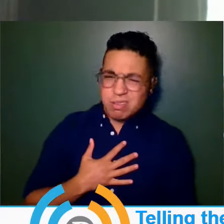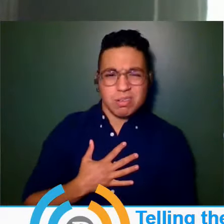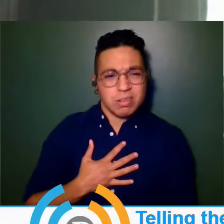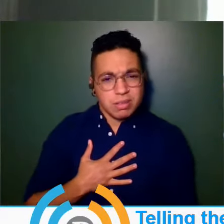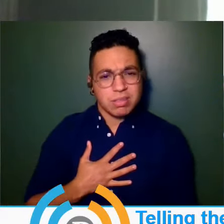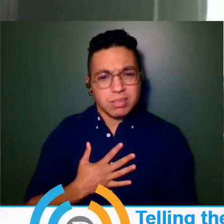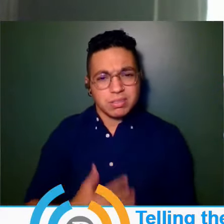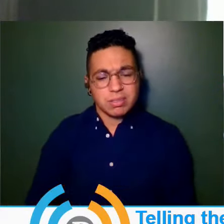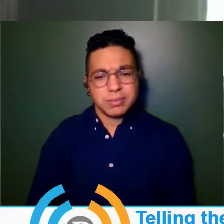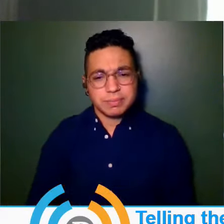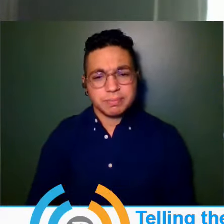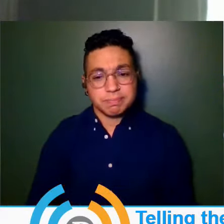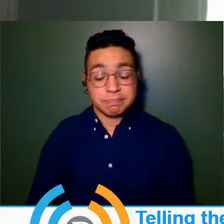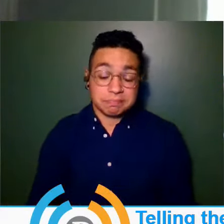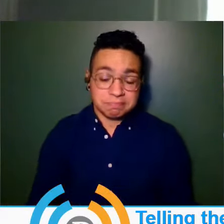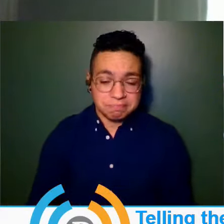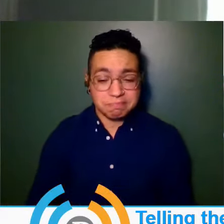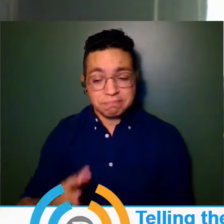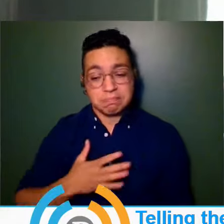There's that.